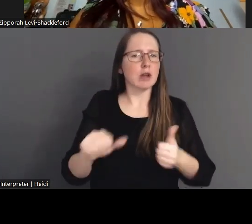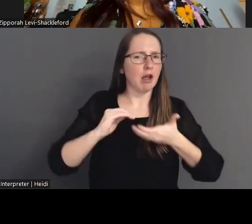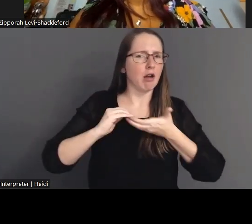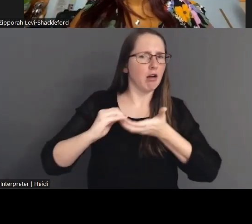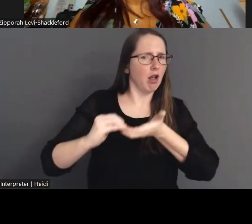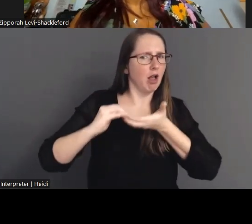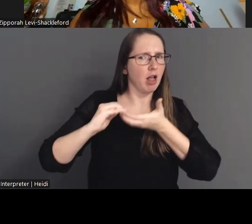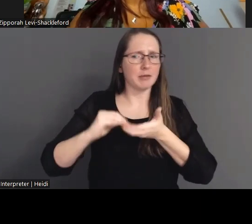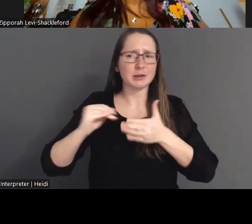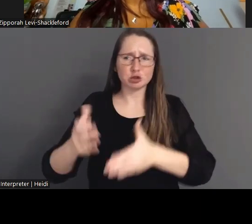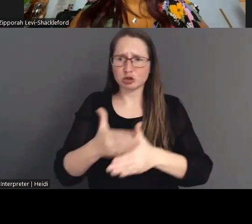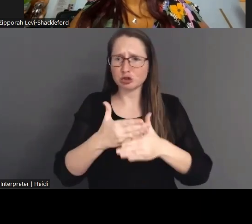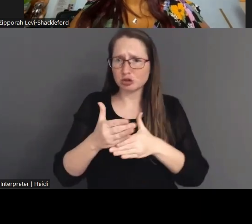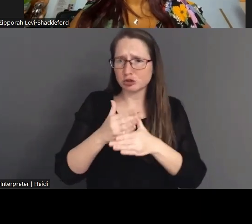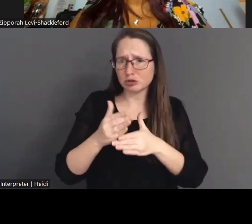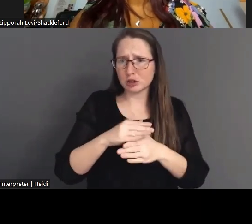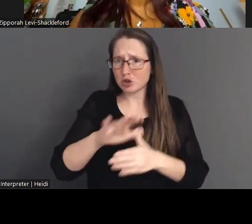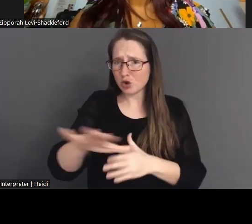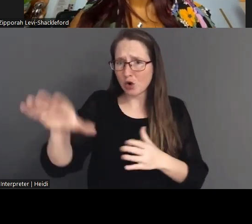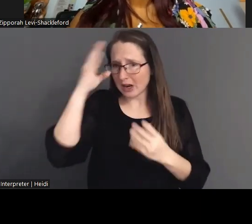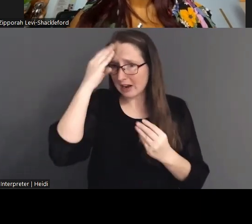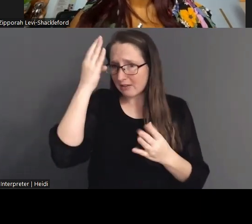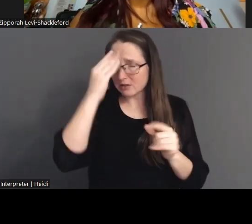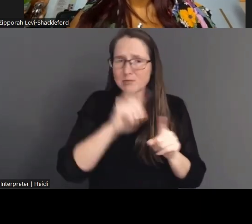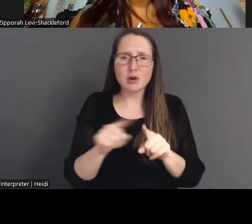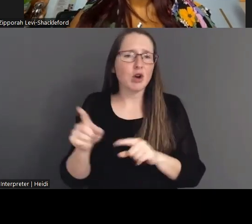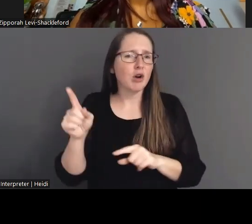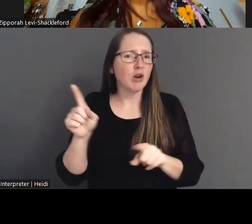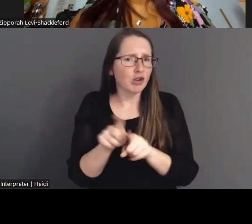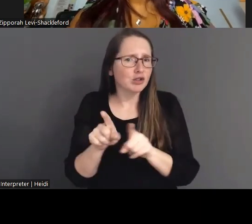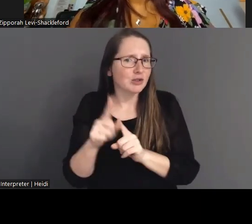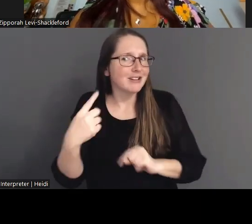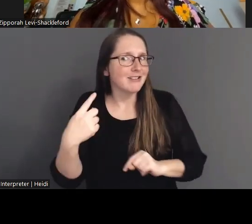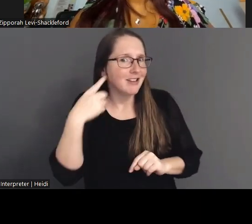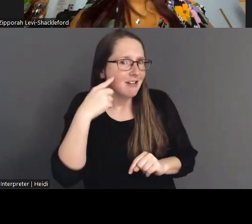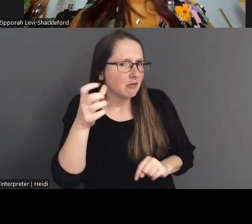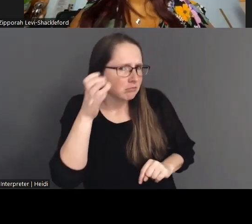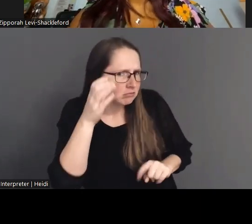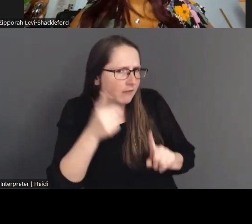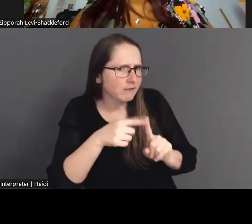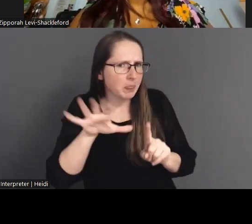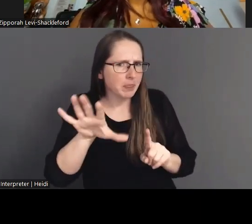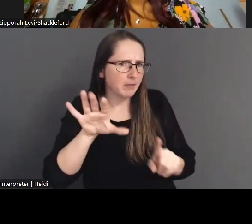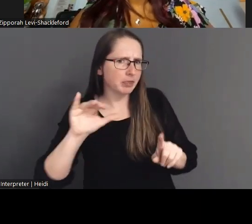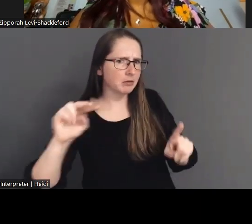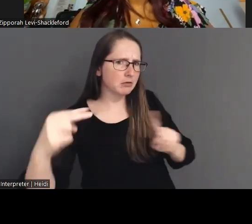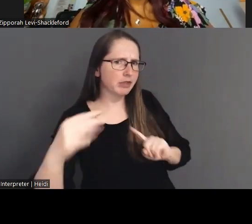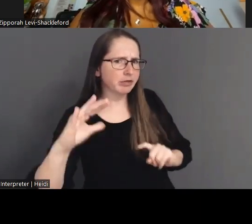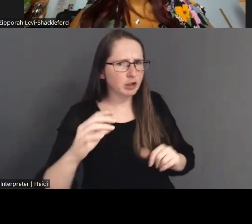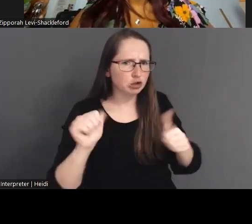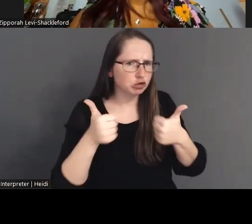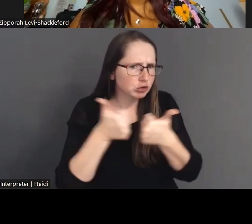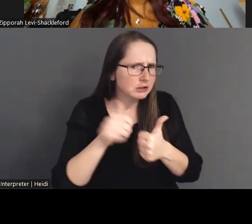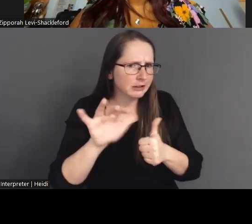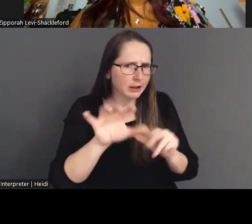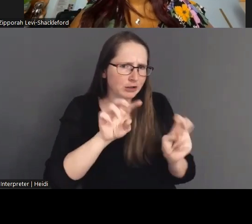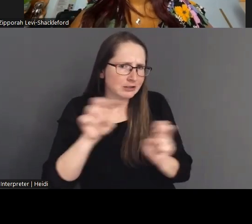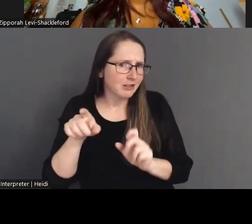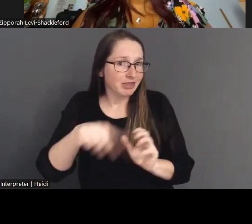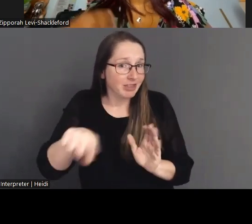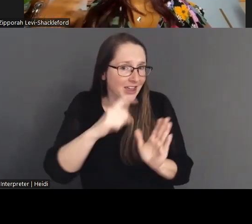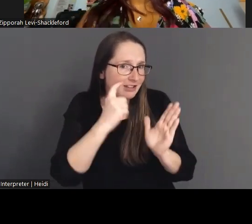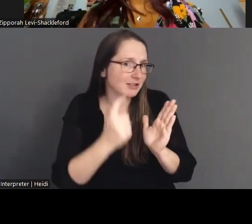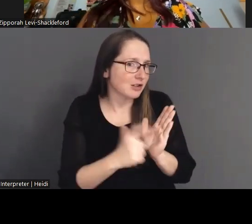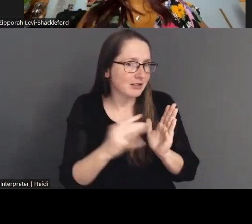with them and share your info, but then also hear from them, what are some of the challenges and issues that they're noticing